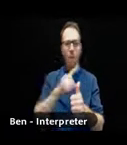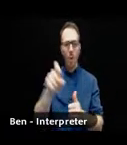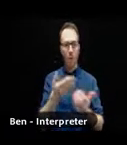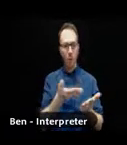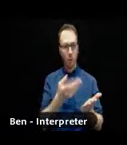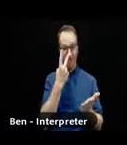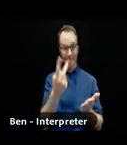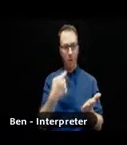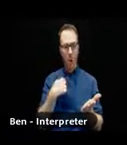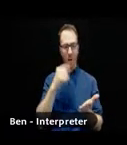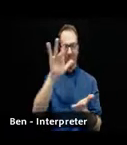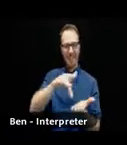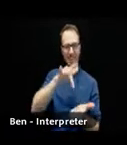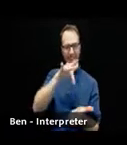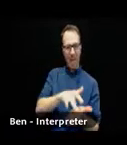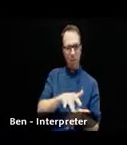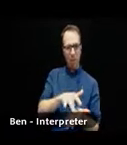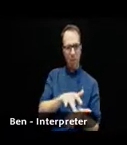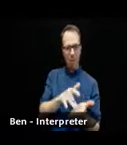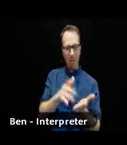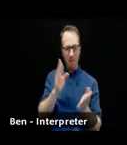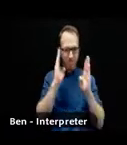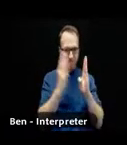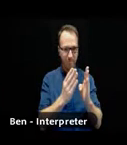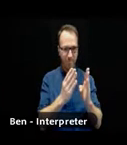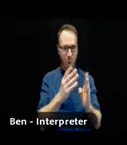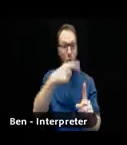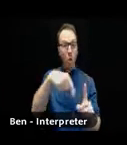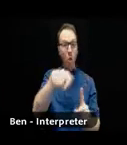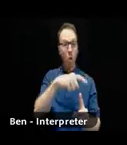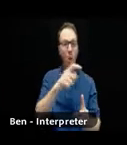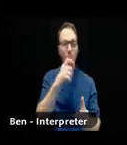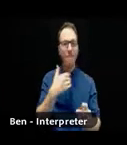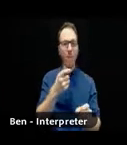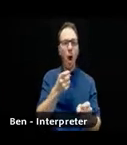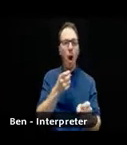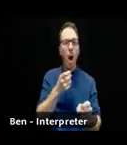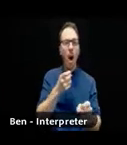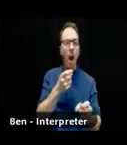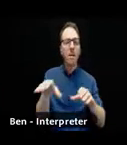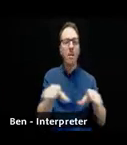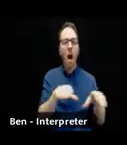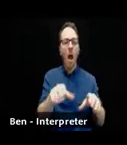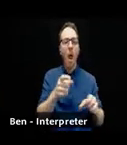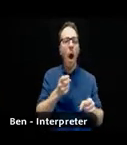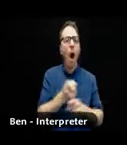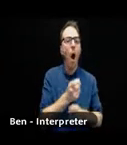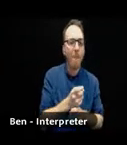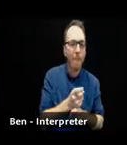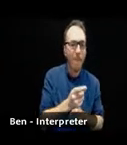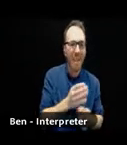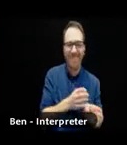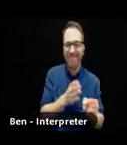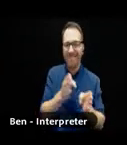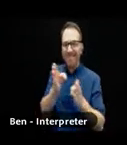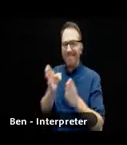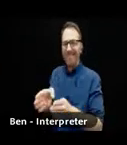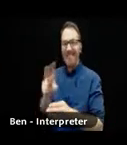really we centralize those who have harmed. And in the second set of questions, we really